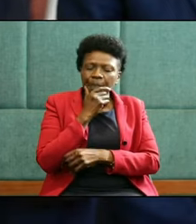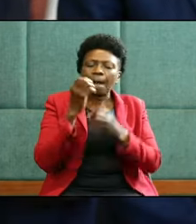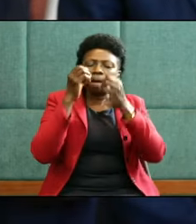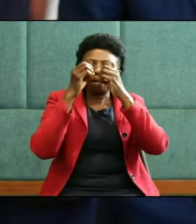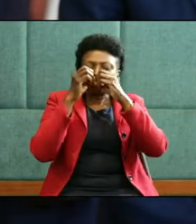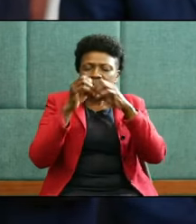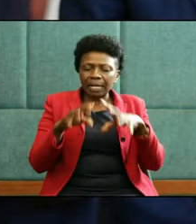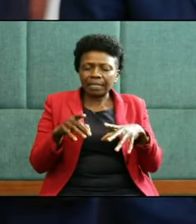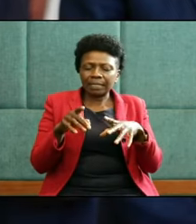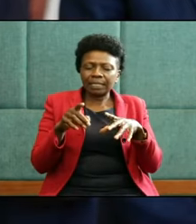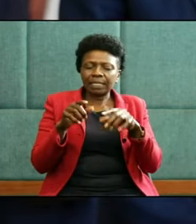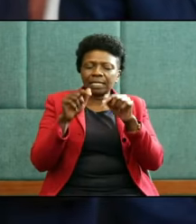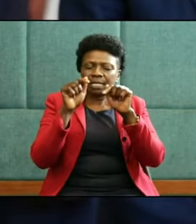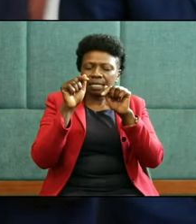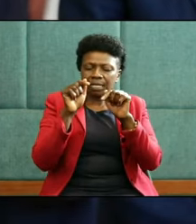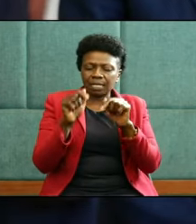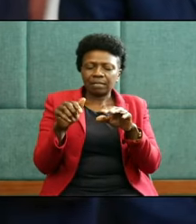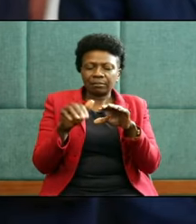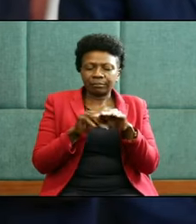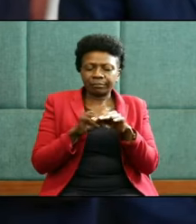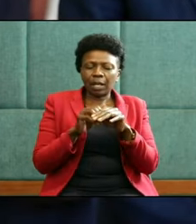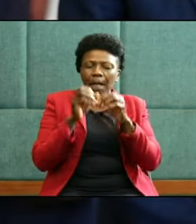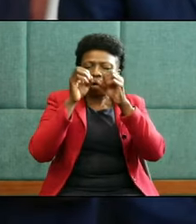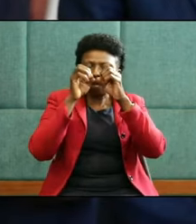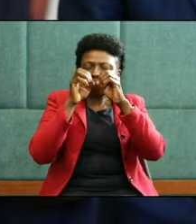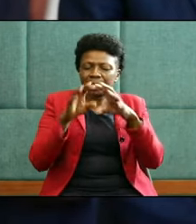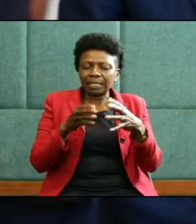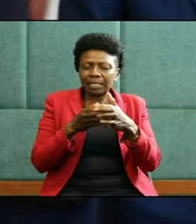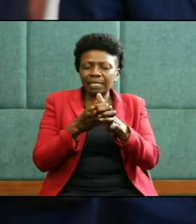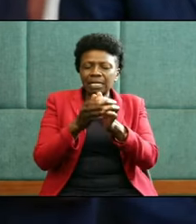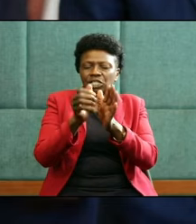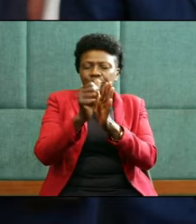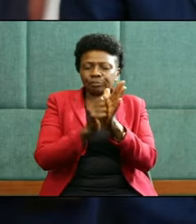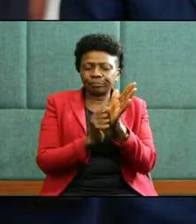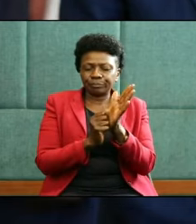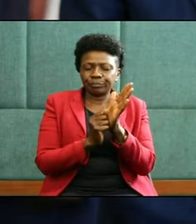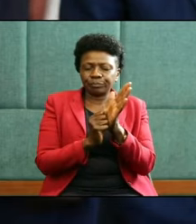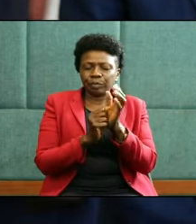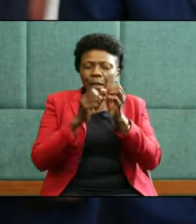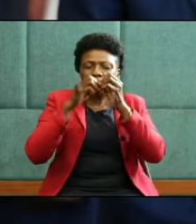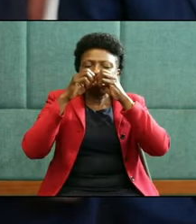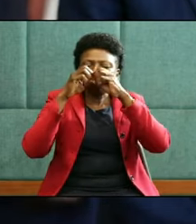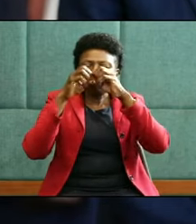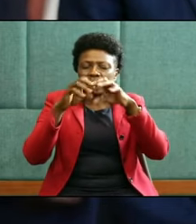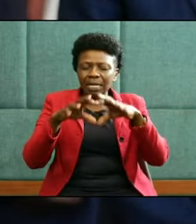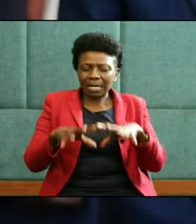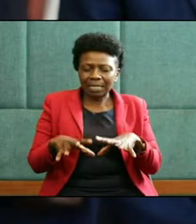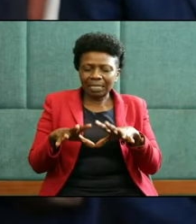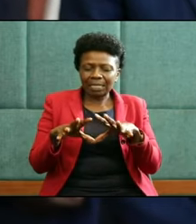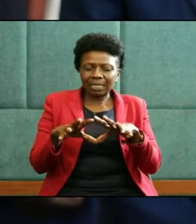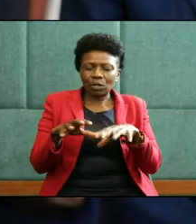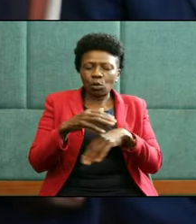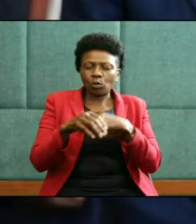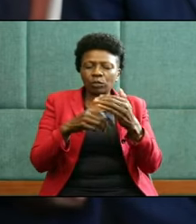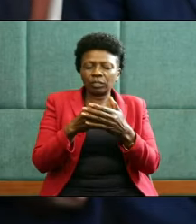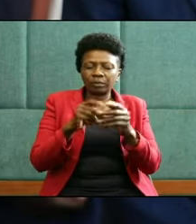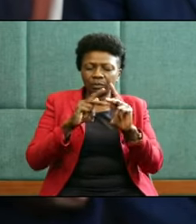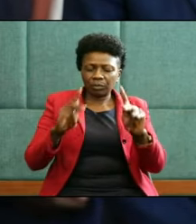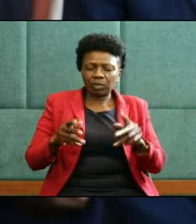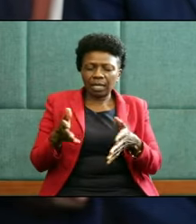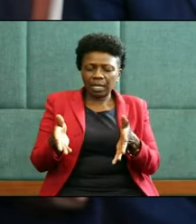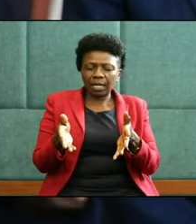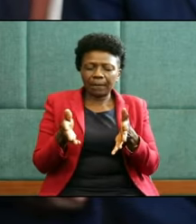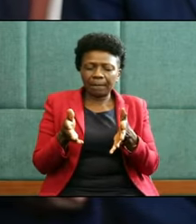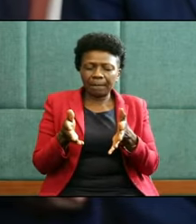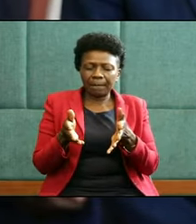Bless this church. Bless the leadership. Bless the members. This